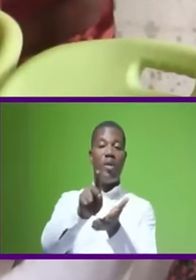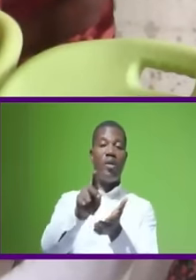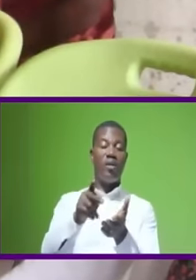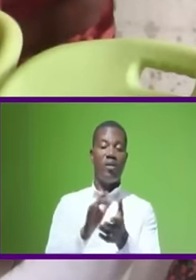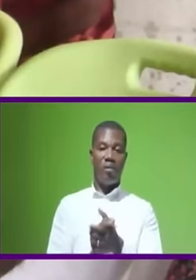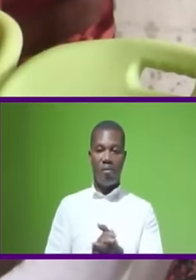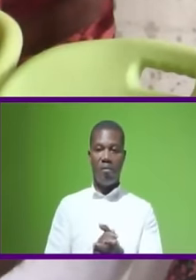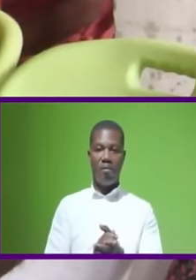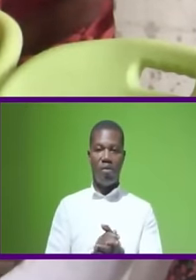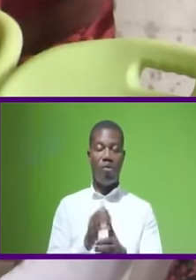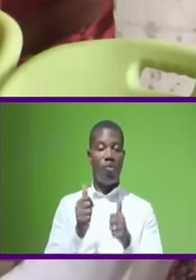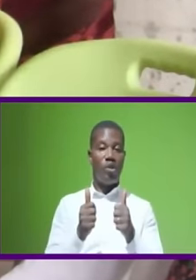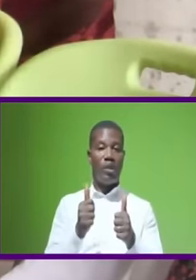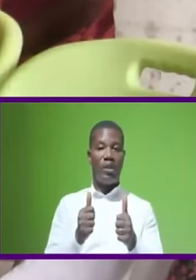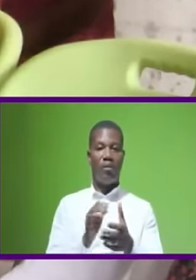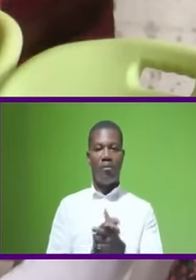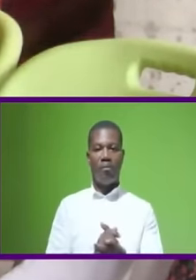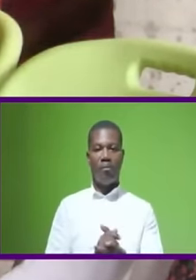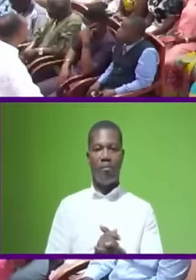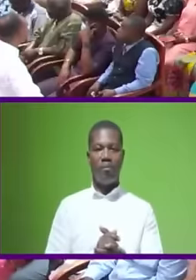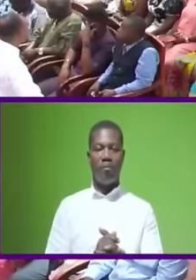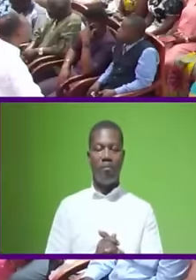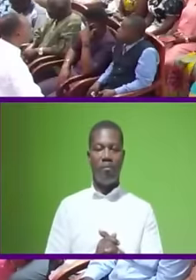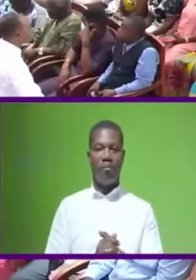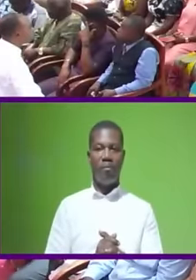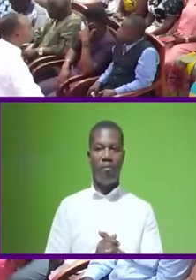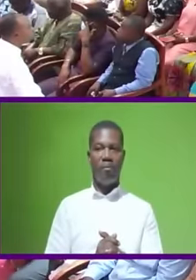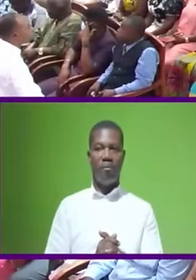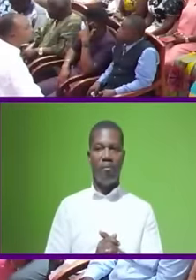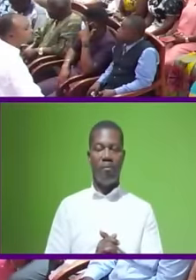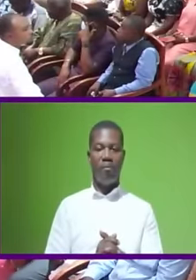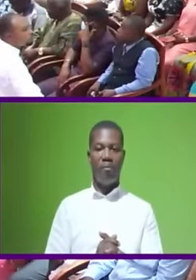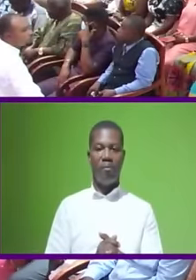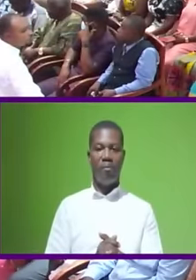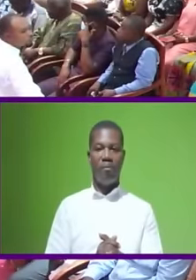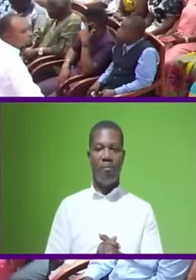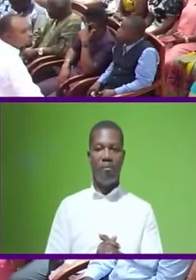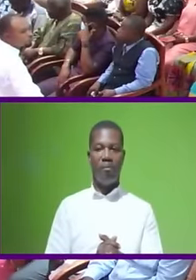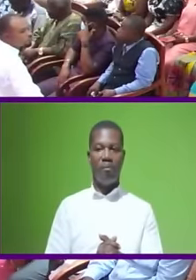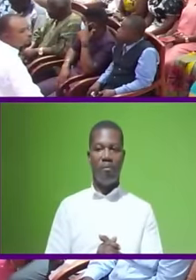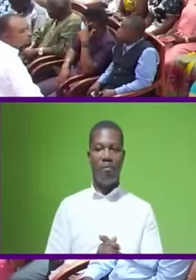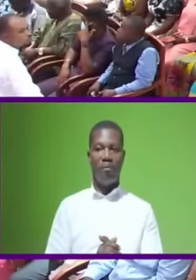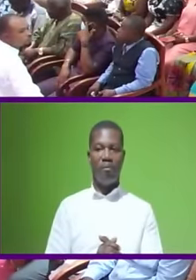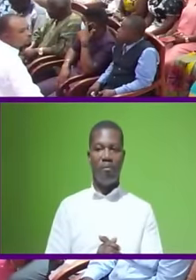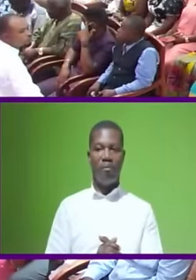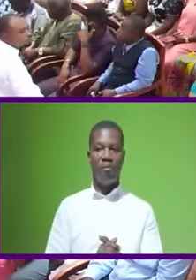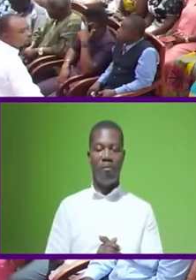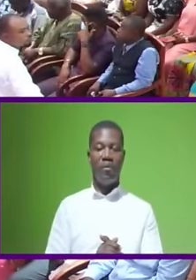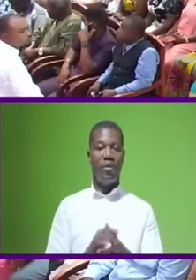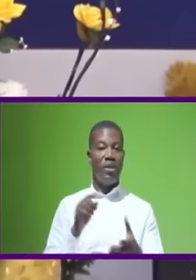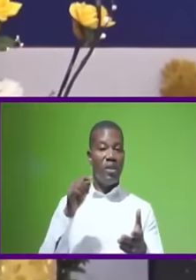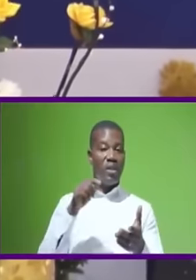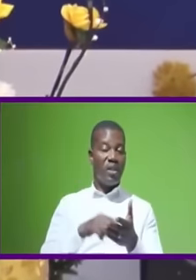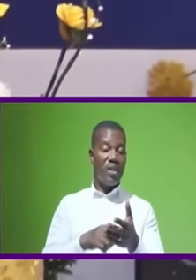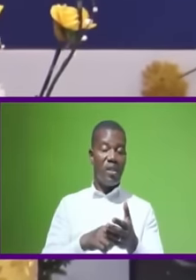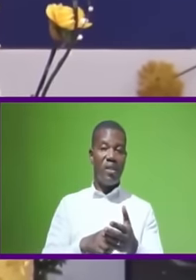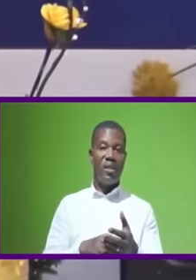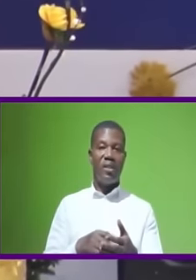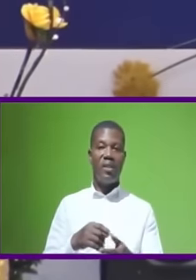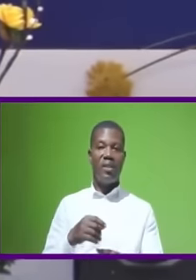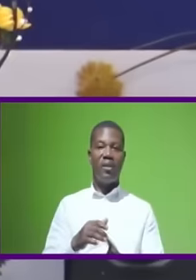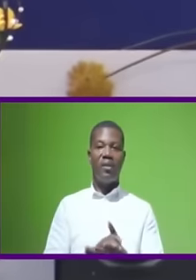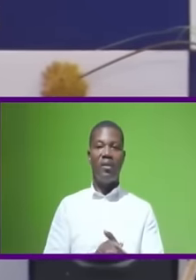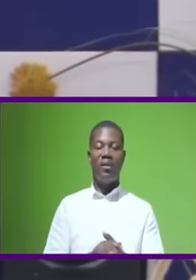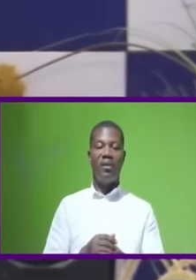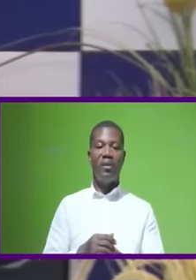Let's find out if the Philadelphia movement has levied you with any debt or cost. And the bread bonnet. Yes. This is